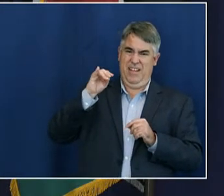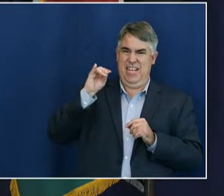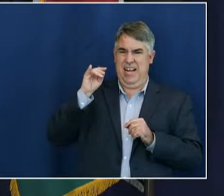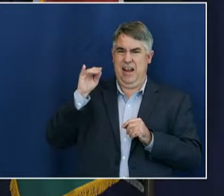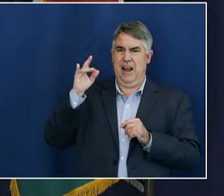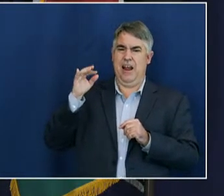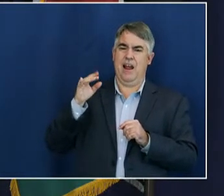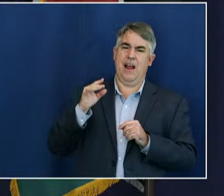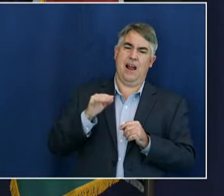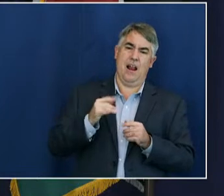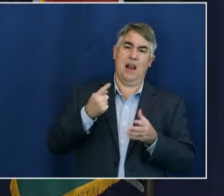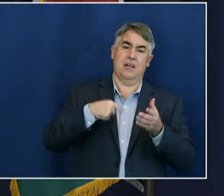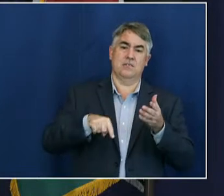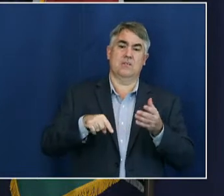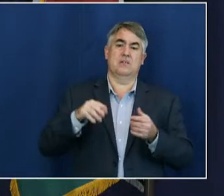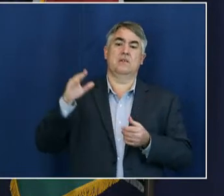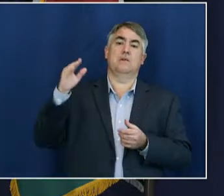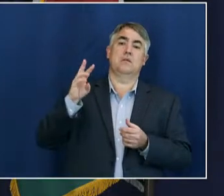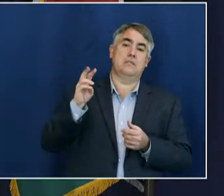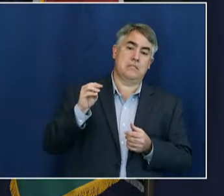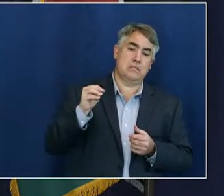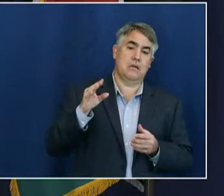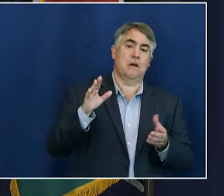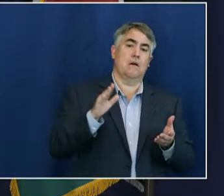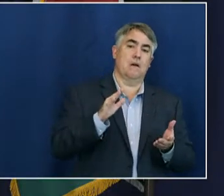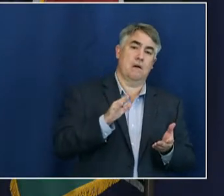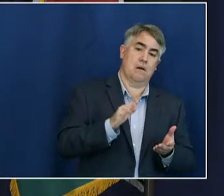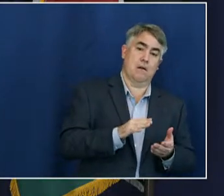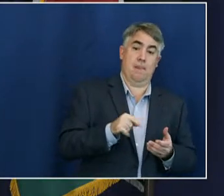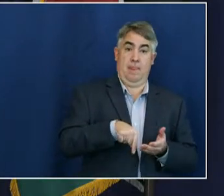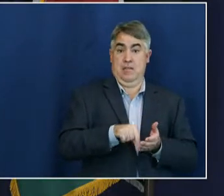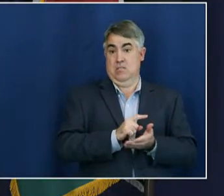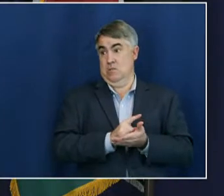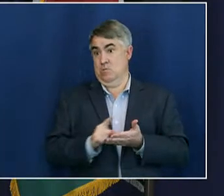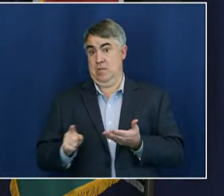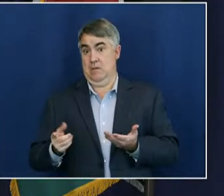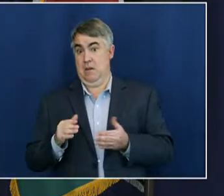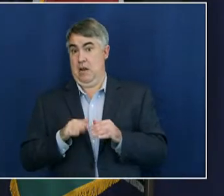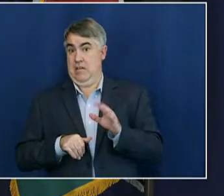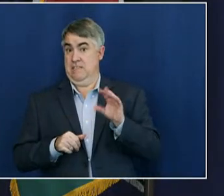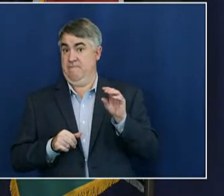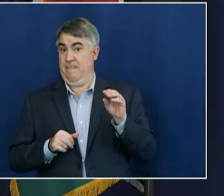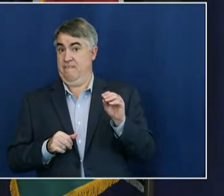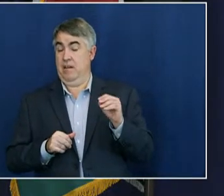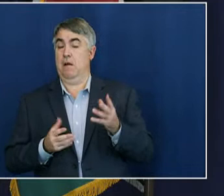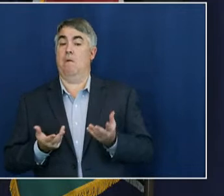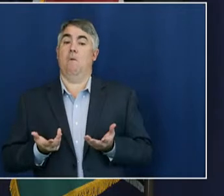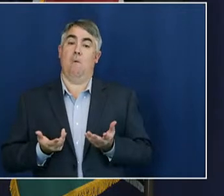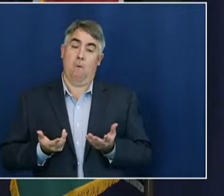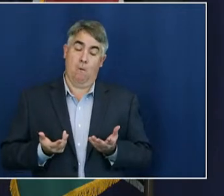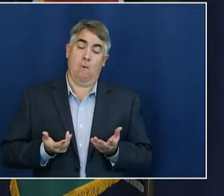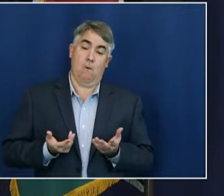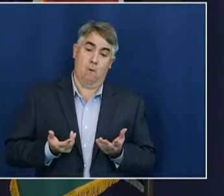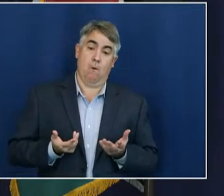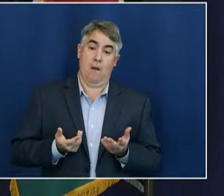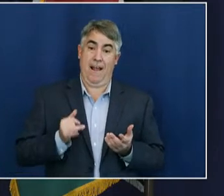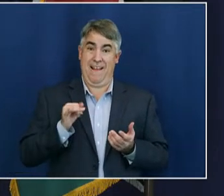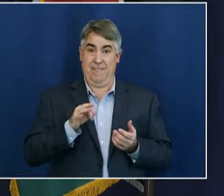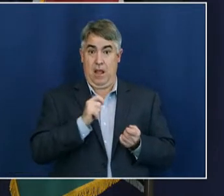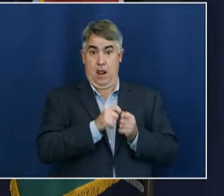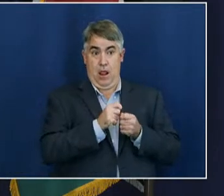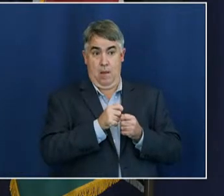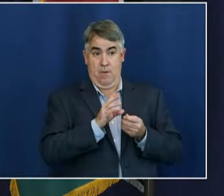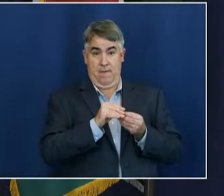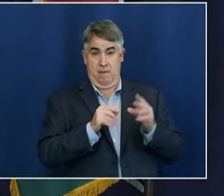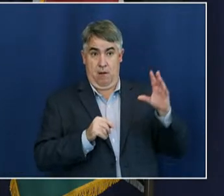60. This week it was less than 50. So if the case rates, the adjusted case rates, continue